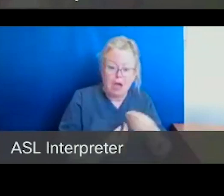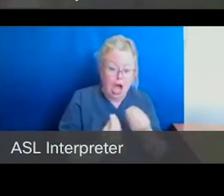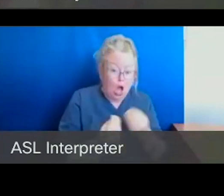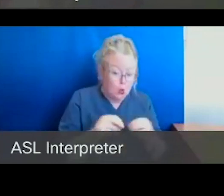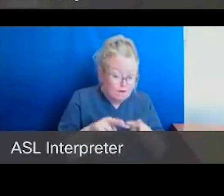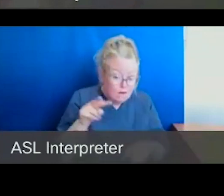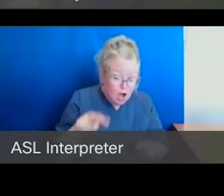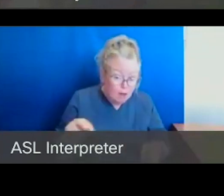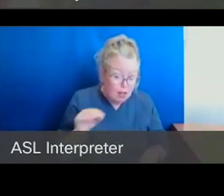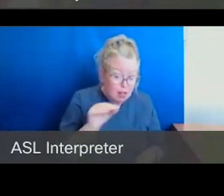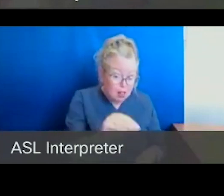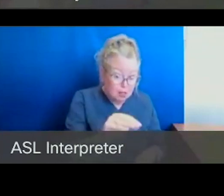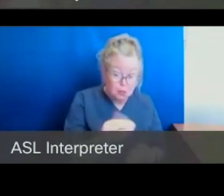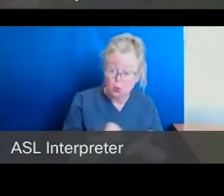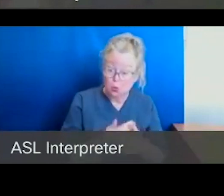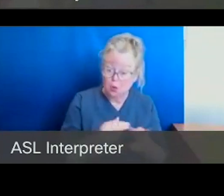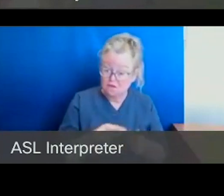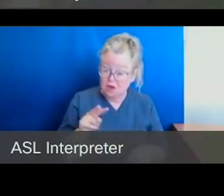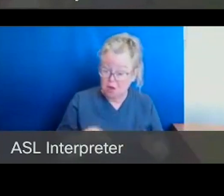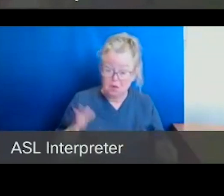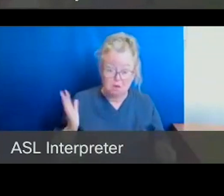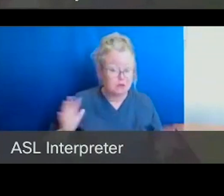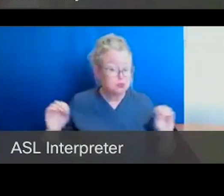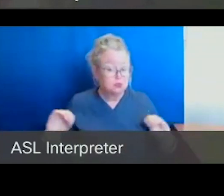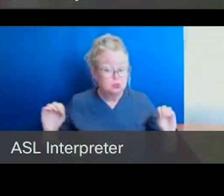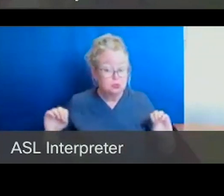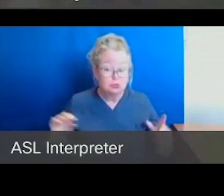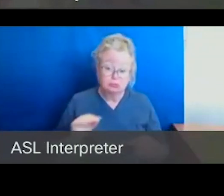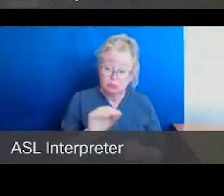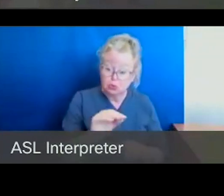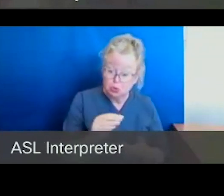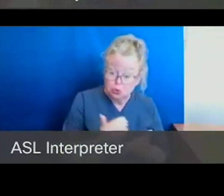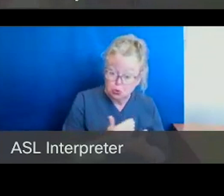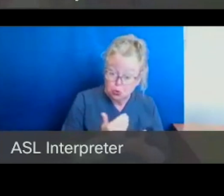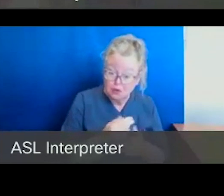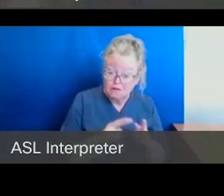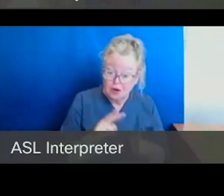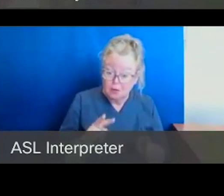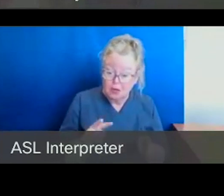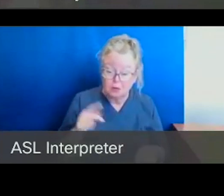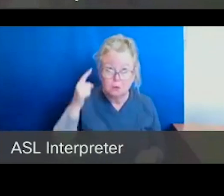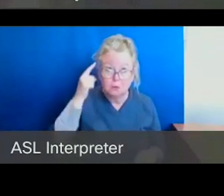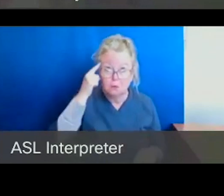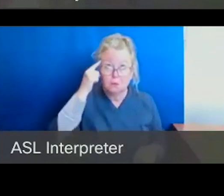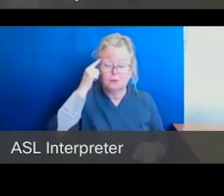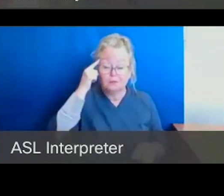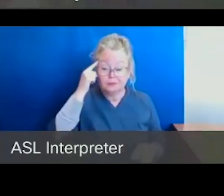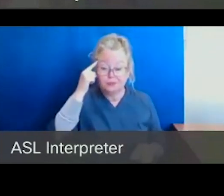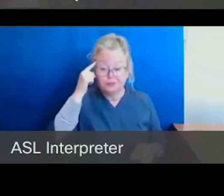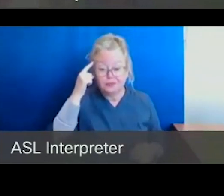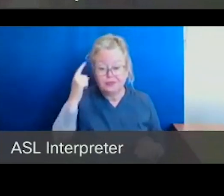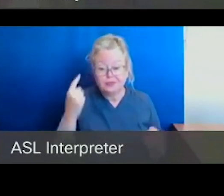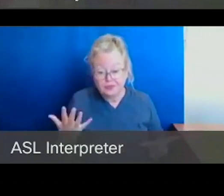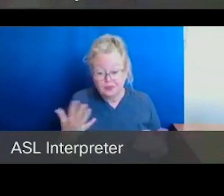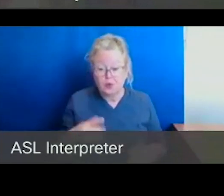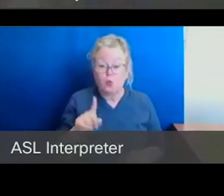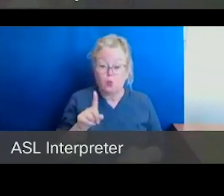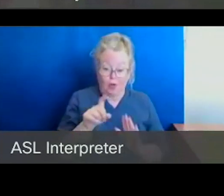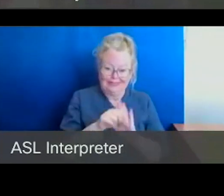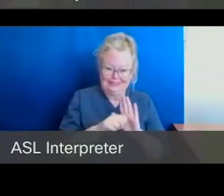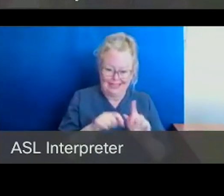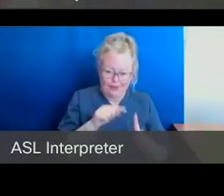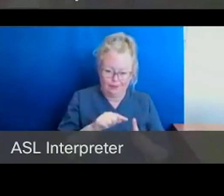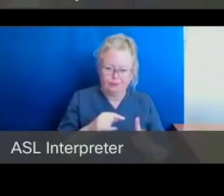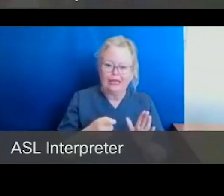that analysis, which would give you an additional finding. So a quick example, in one state, they had indicators